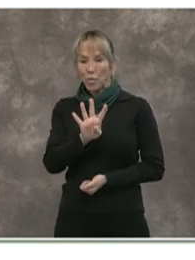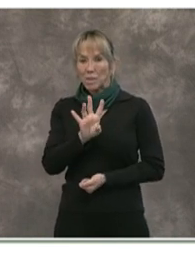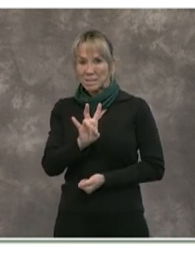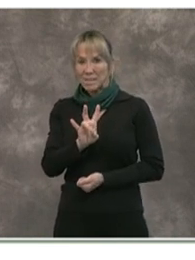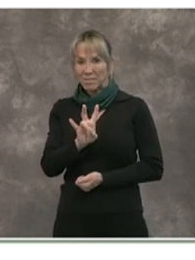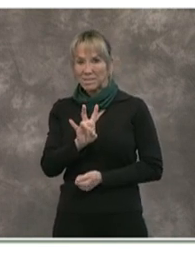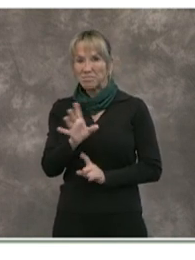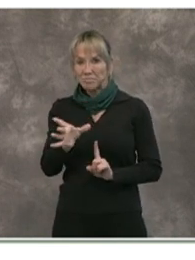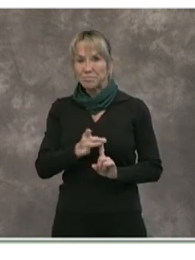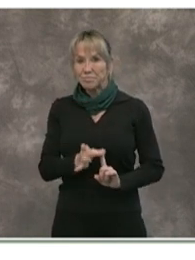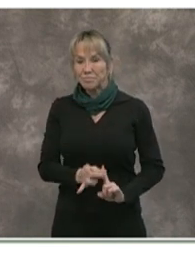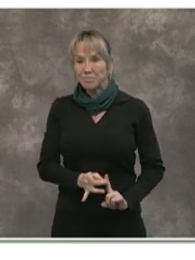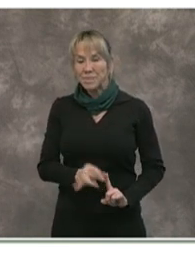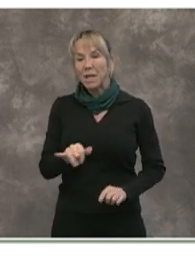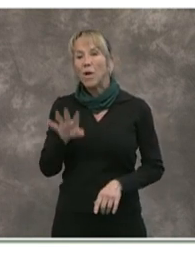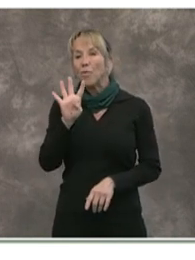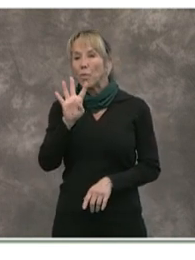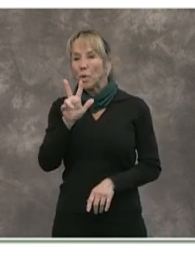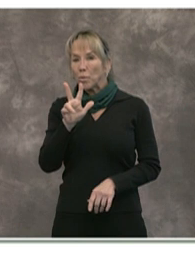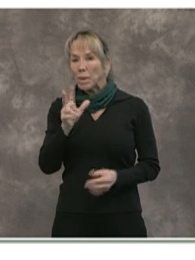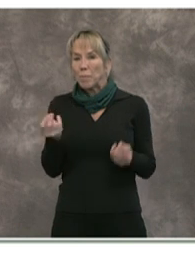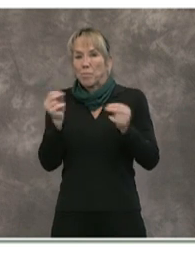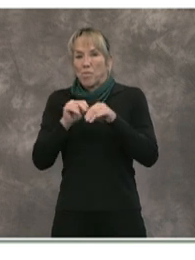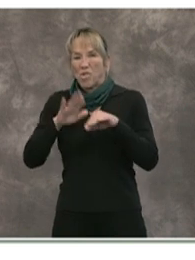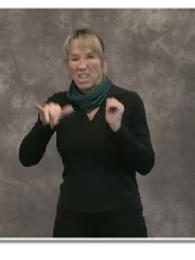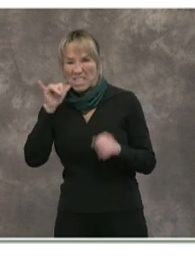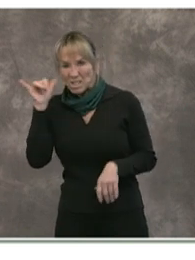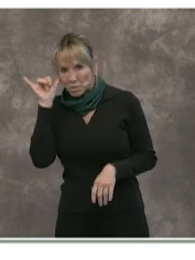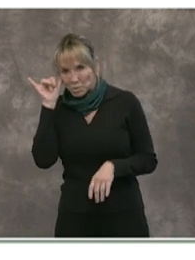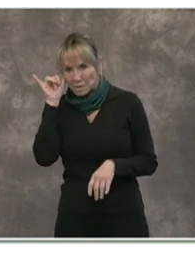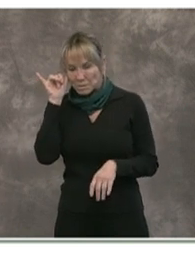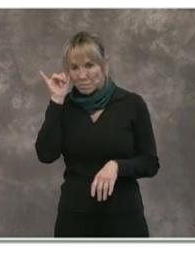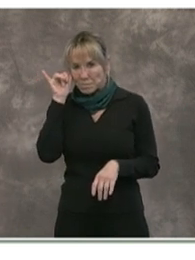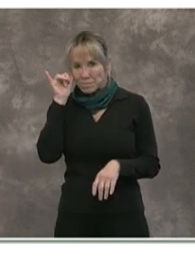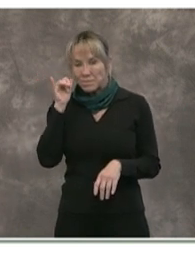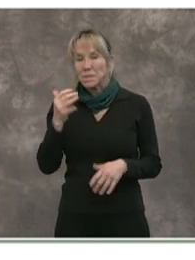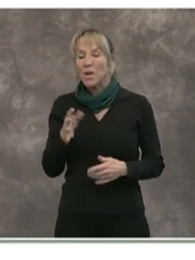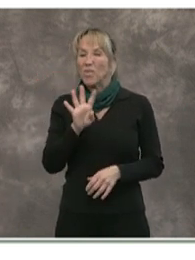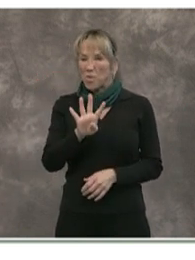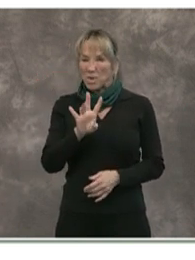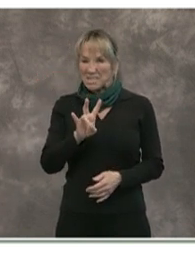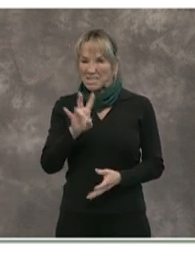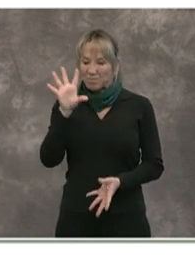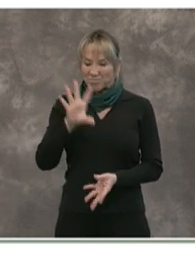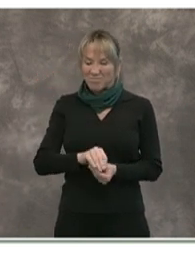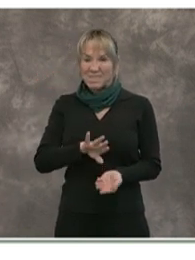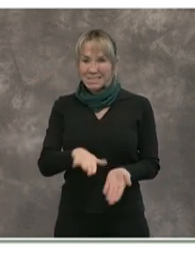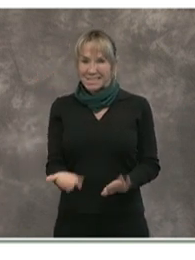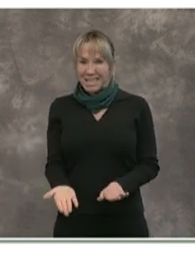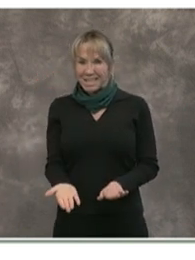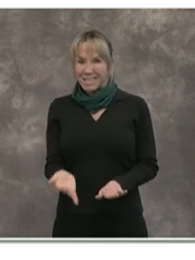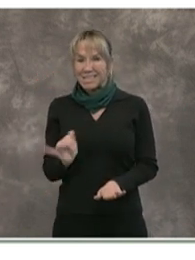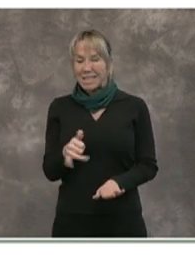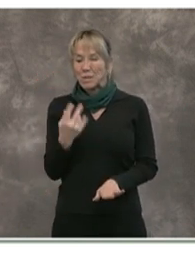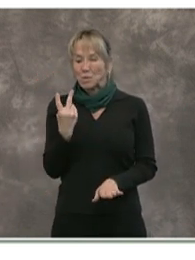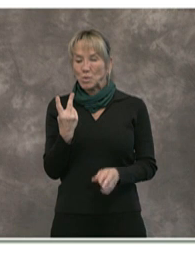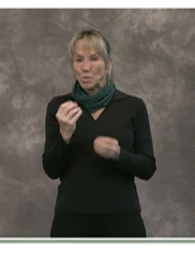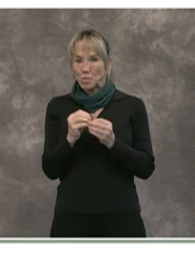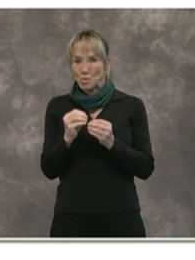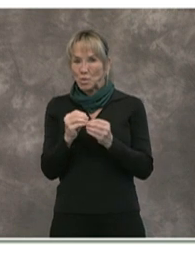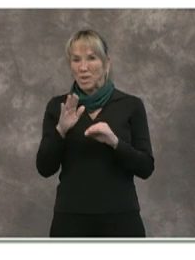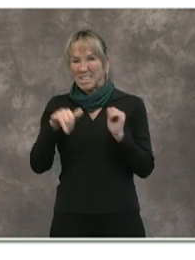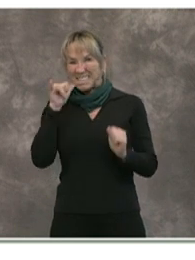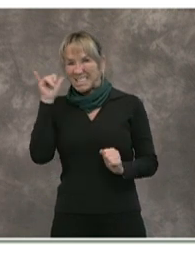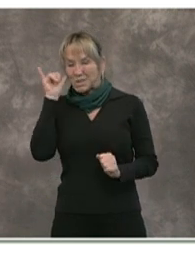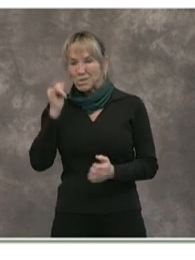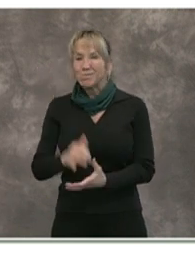1,847 cases, which is 43 cases more than yesterday, and 47 deaths, which is 2 more than reported